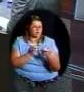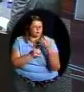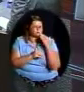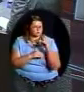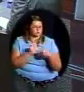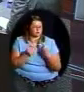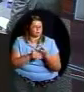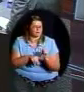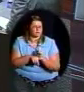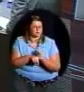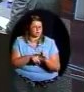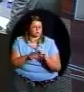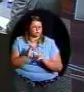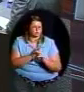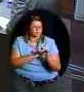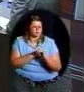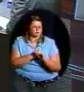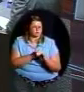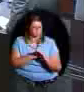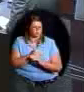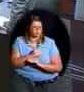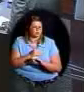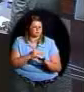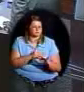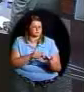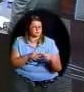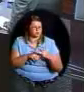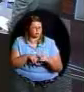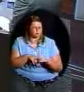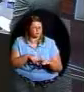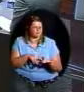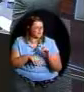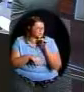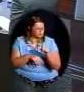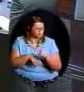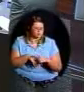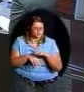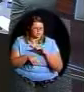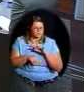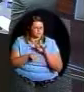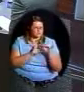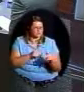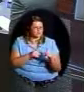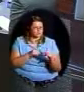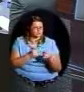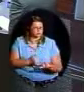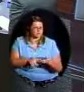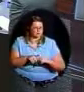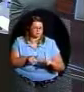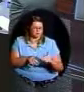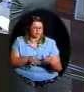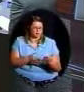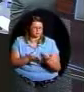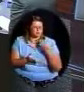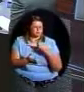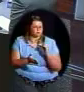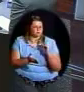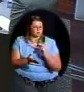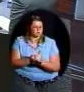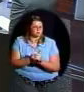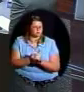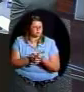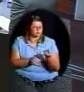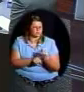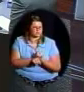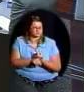the training programs that are readily available and what. I don't need an answer tonight, but before we approve it next month, I'd like to know what specifically are we